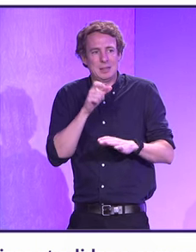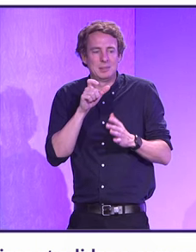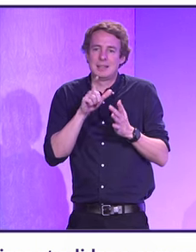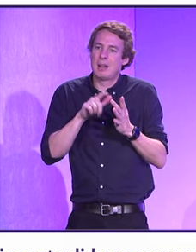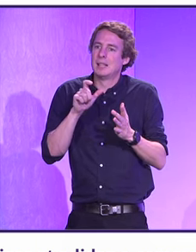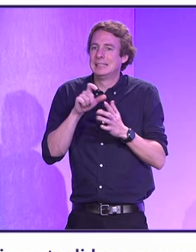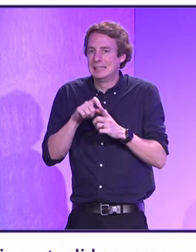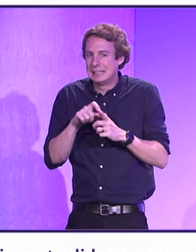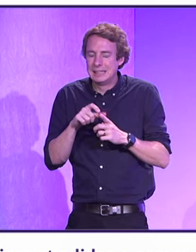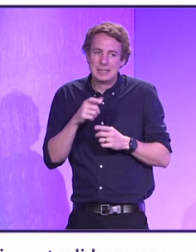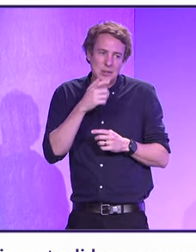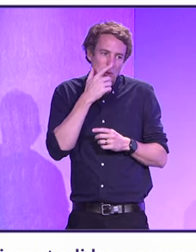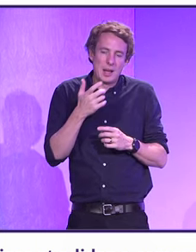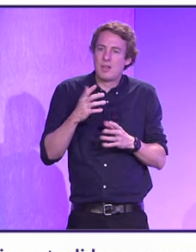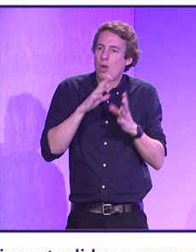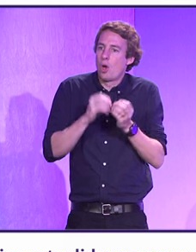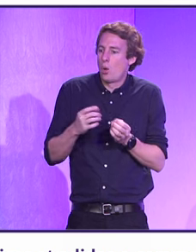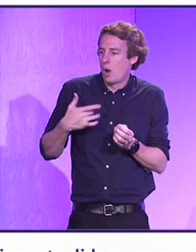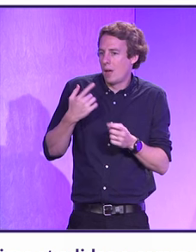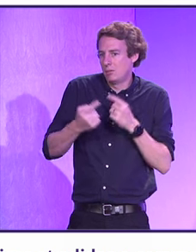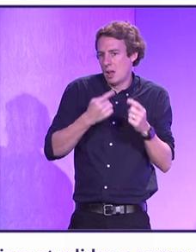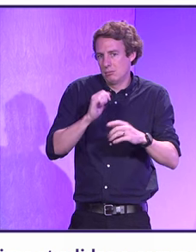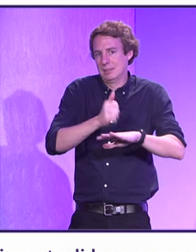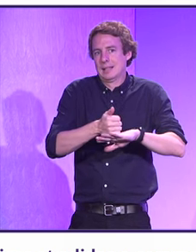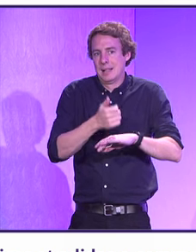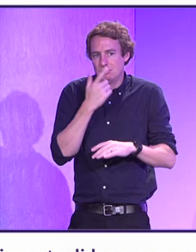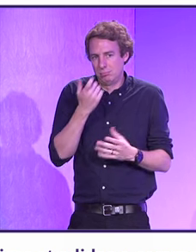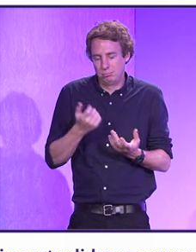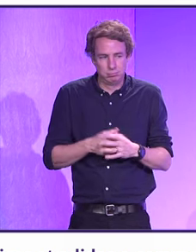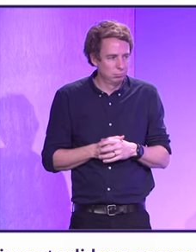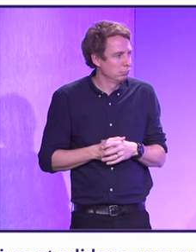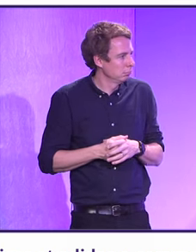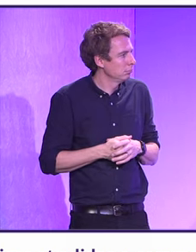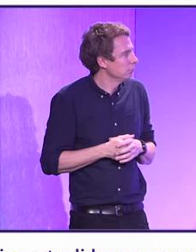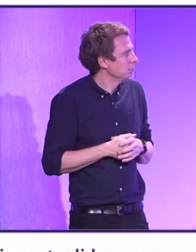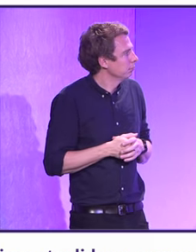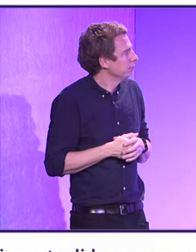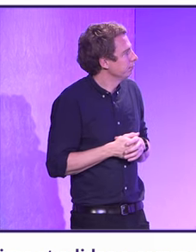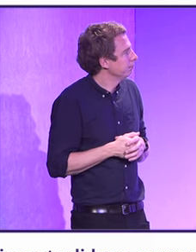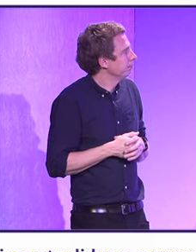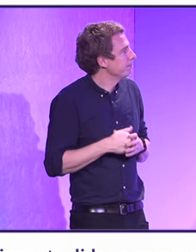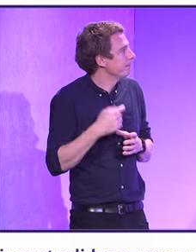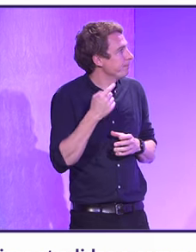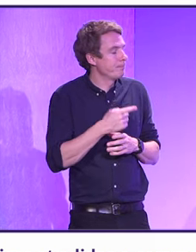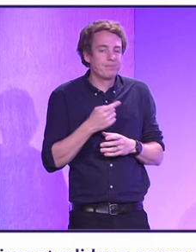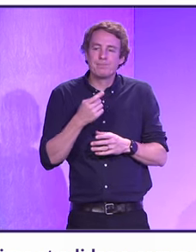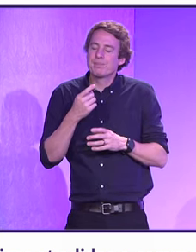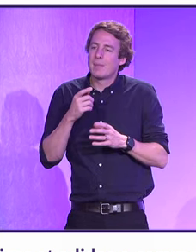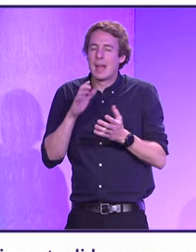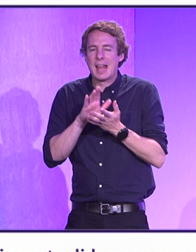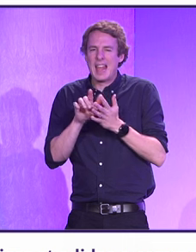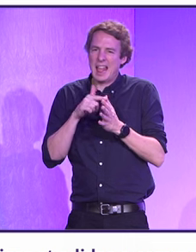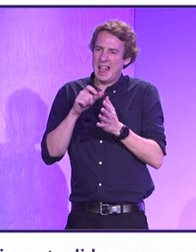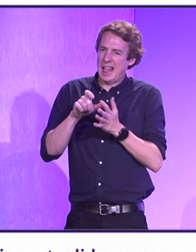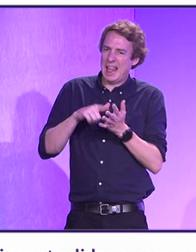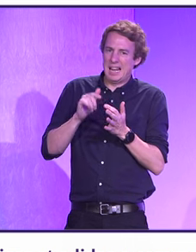whole CI/CD, we can use to set up the whole life cycle of the services. Last but not least, headless. So again, if you